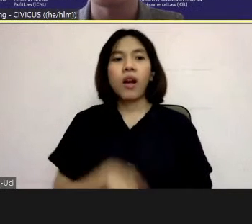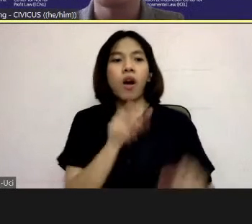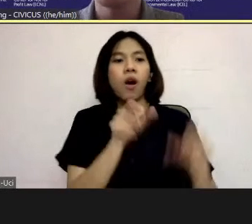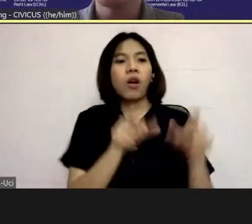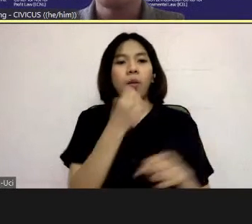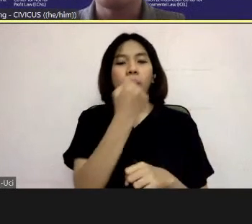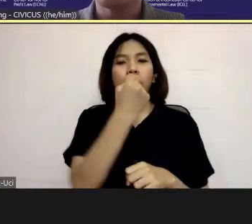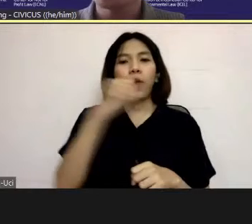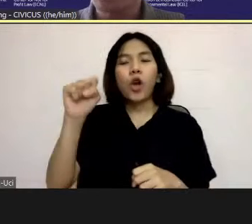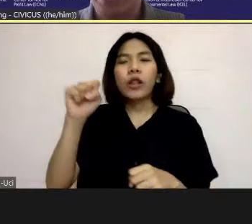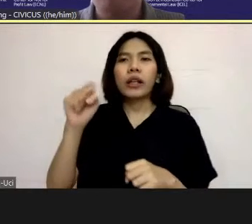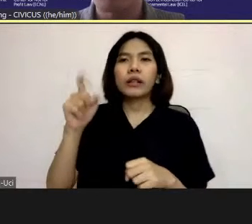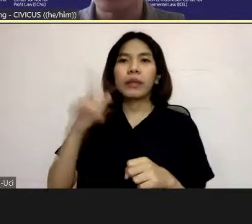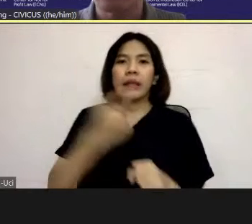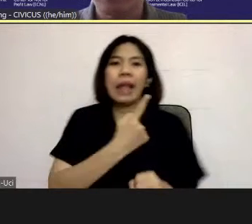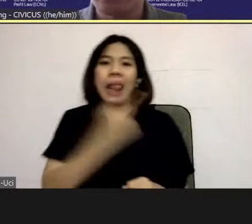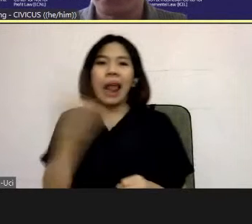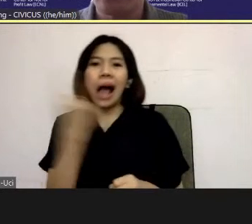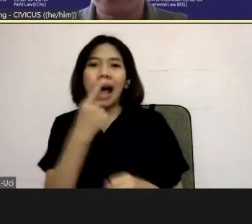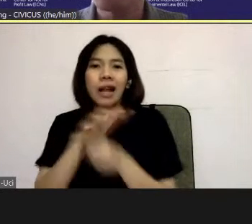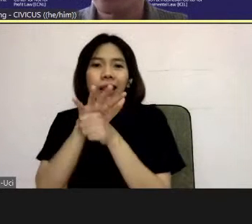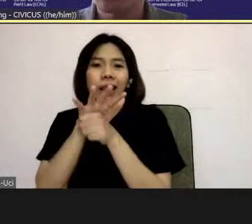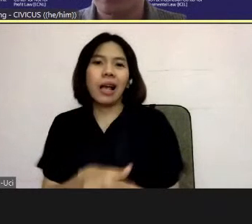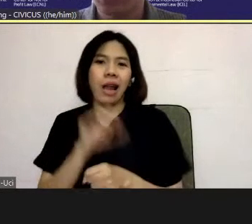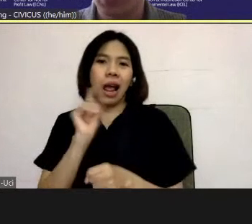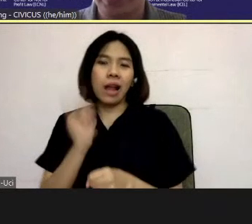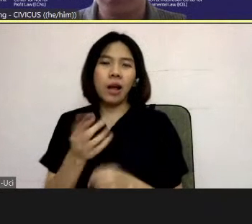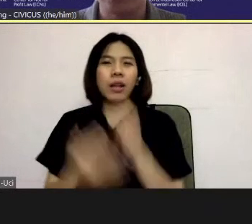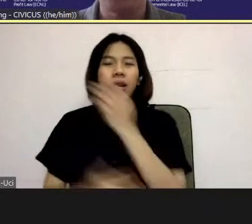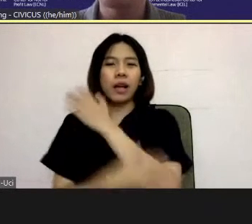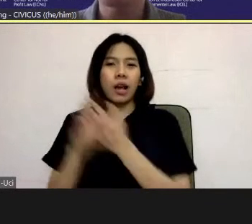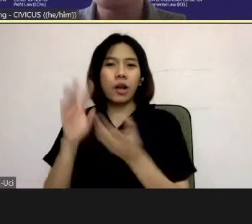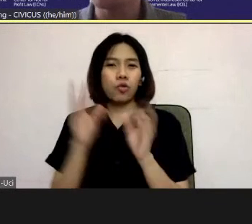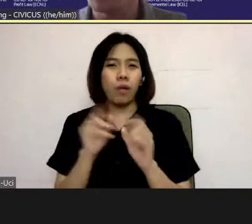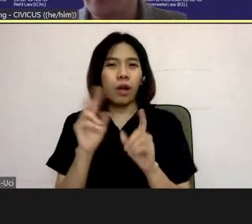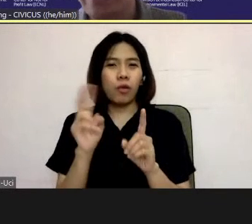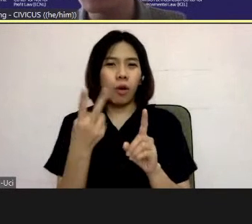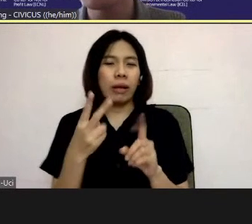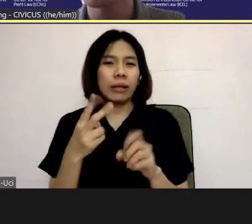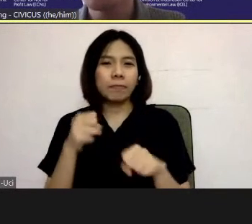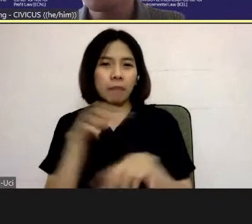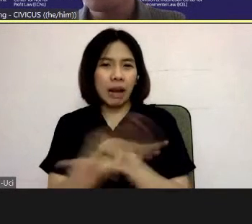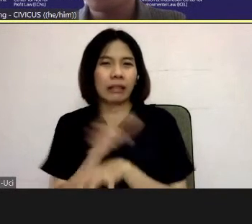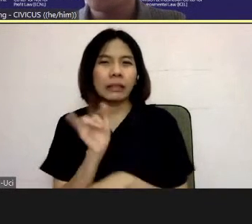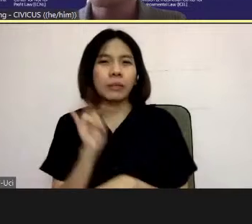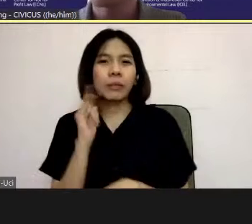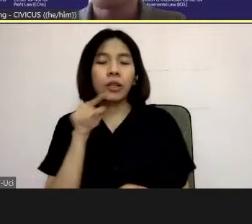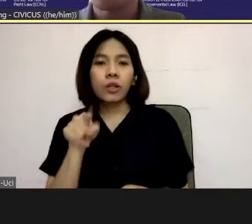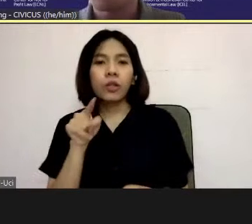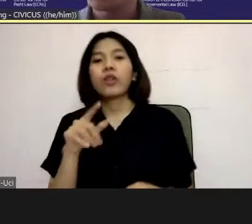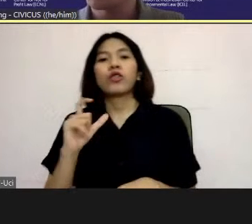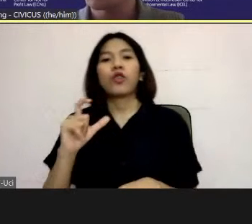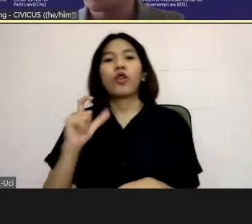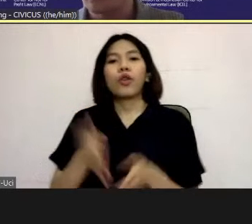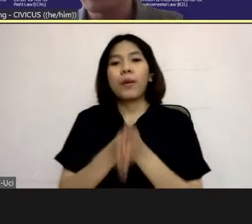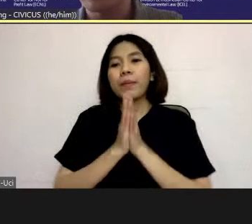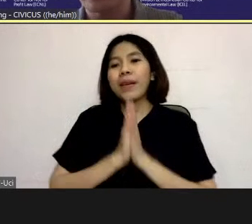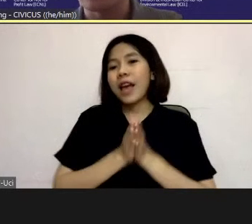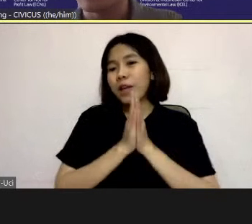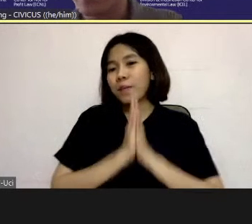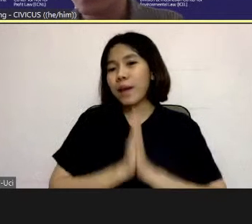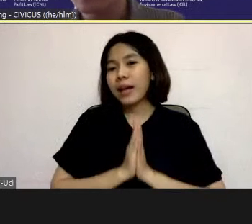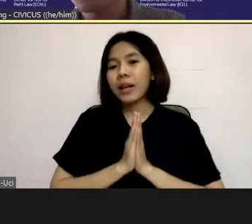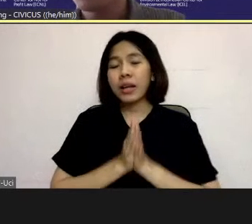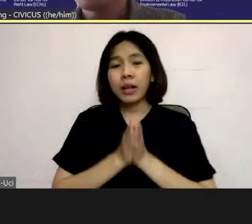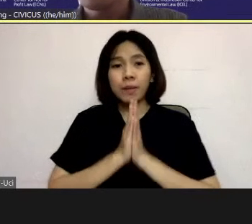since the coup happened in February 2021, with thousands are currently being arbitrarily arrested